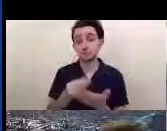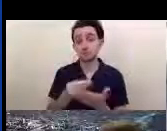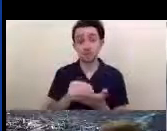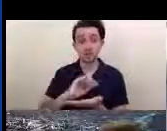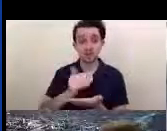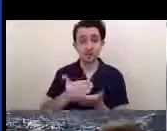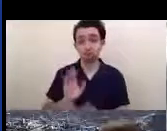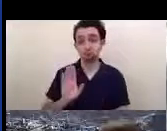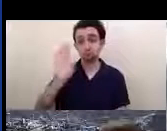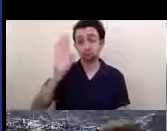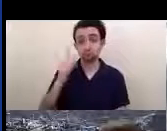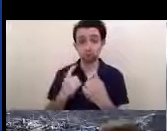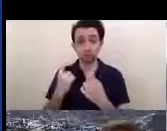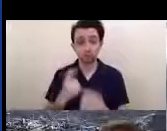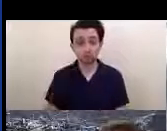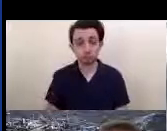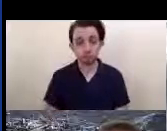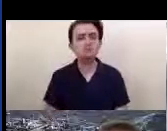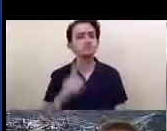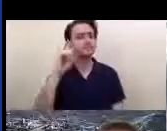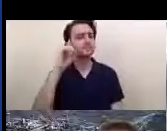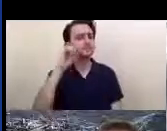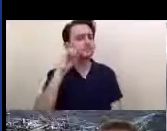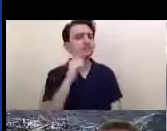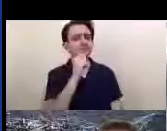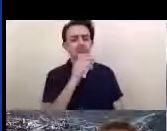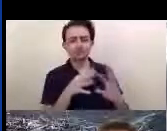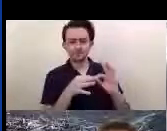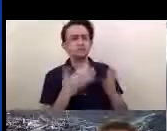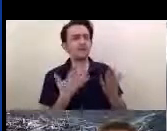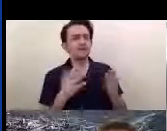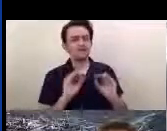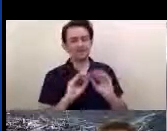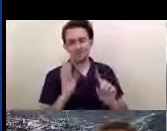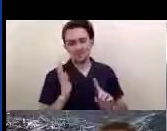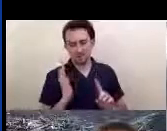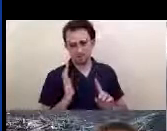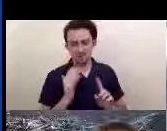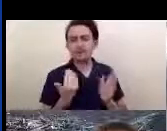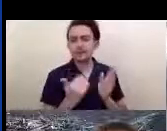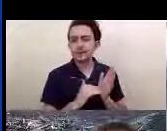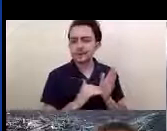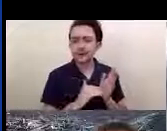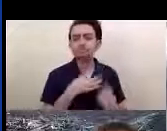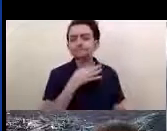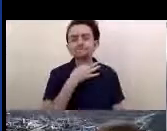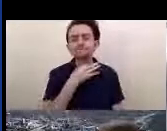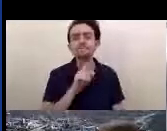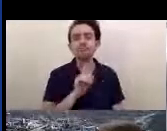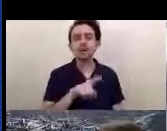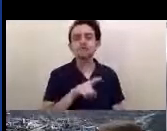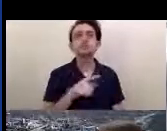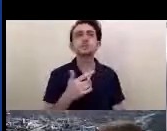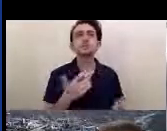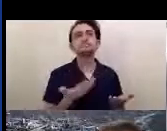I think there might have been clarification on this the last time, but I just want to ask this question